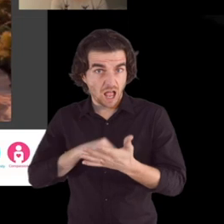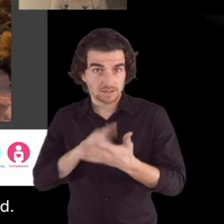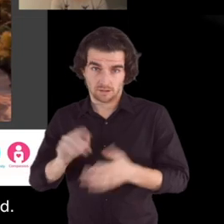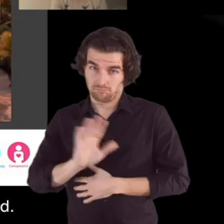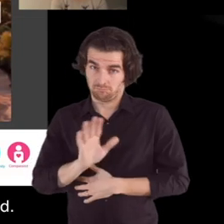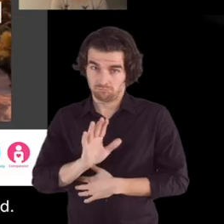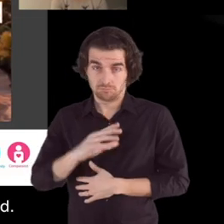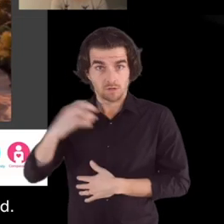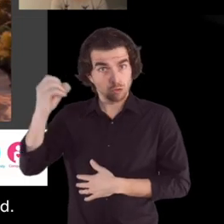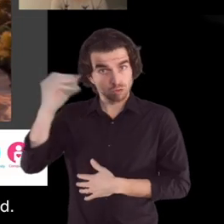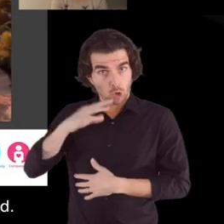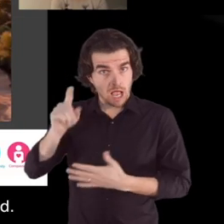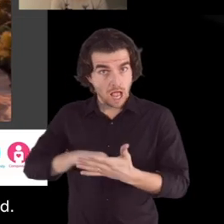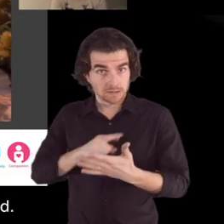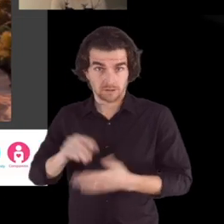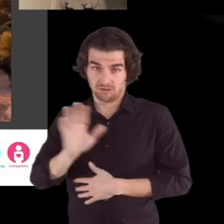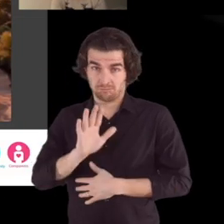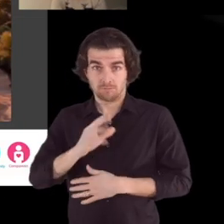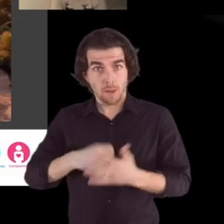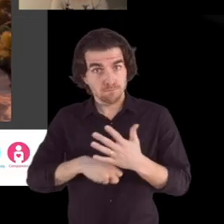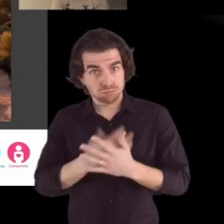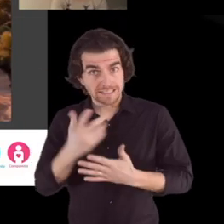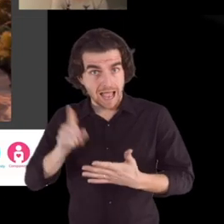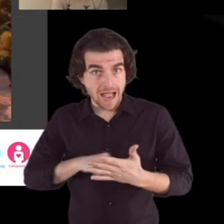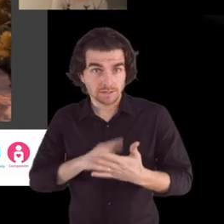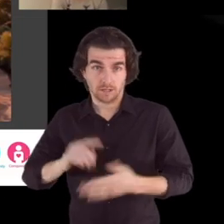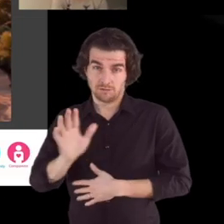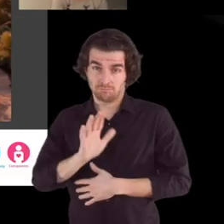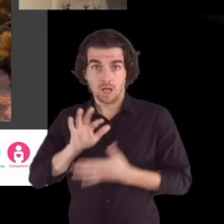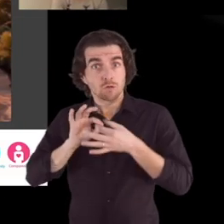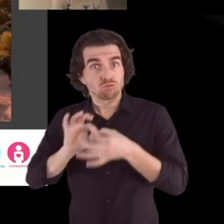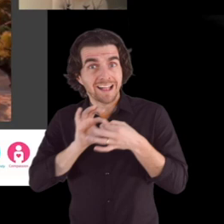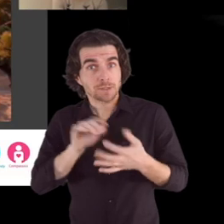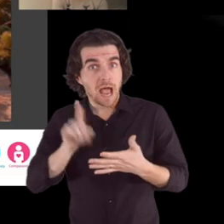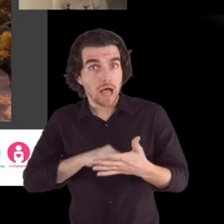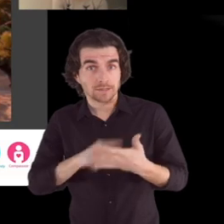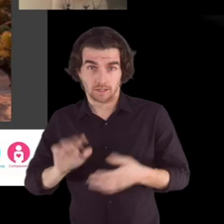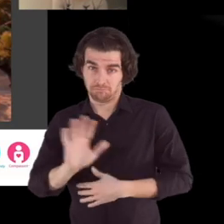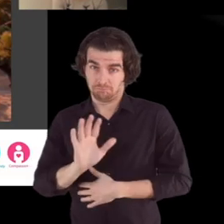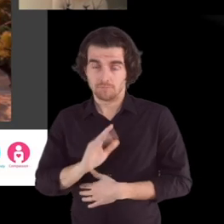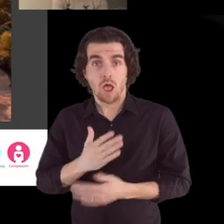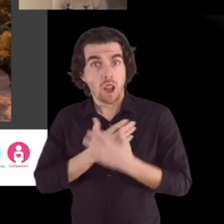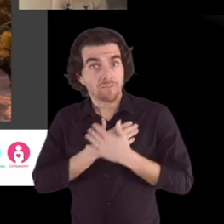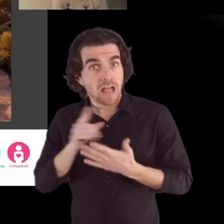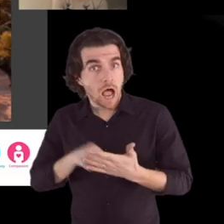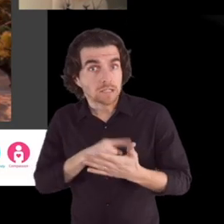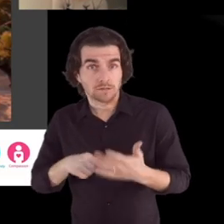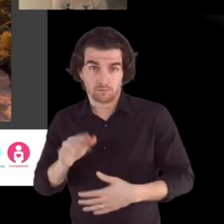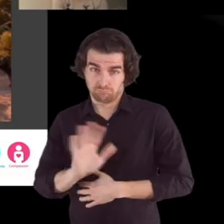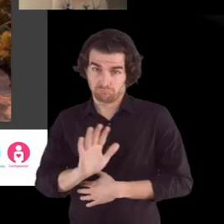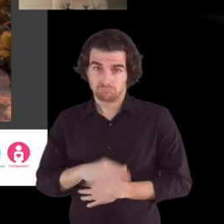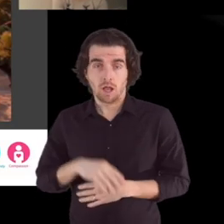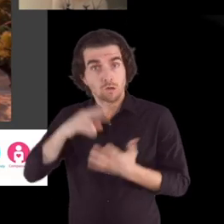Not everything is cancelled. Sun is not cancelled. Spring is not cancelled. Relationships are not